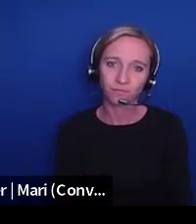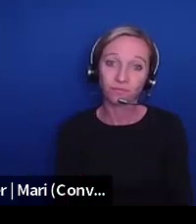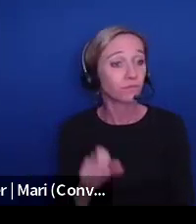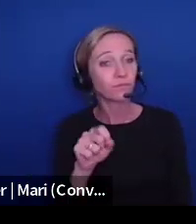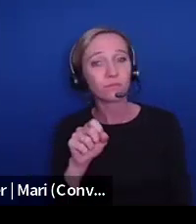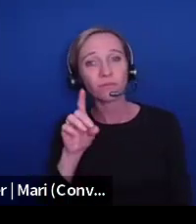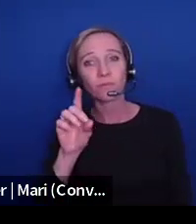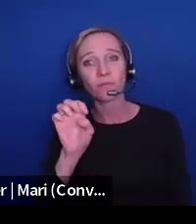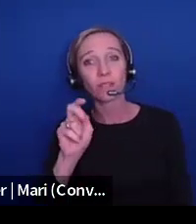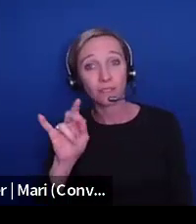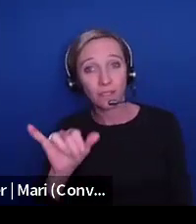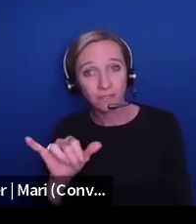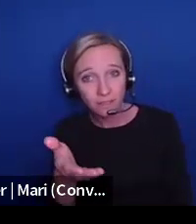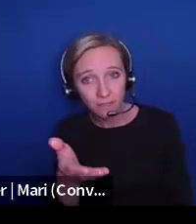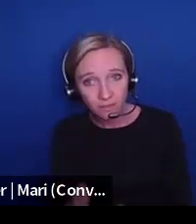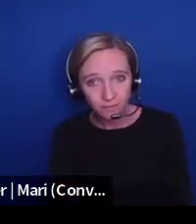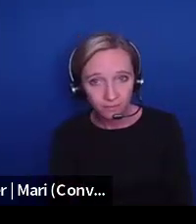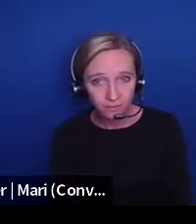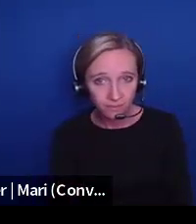Yes, that's me.